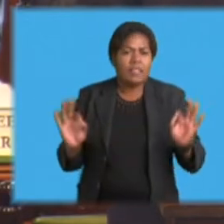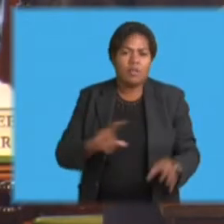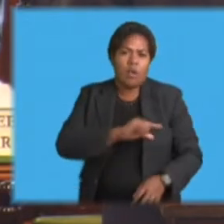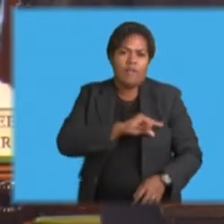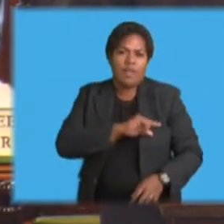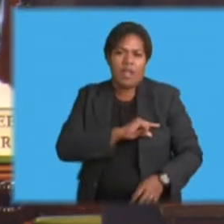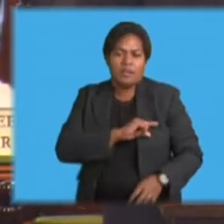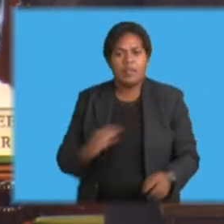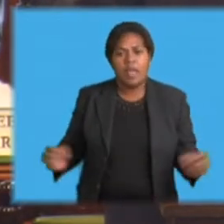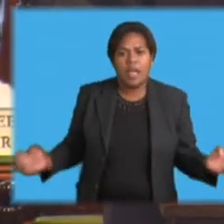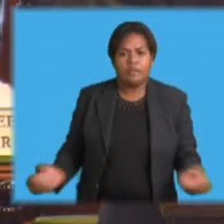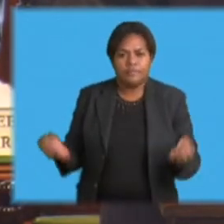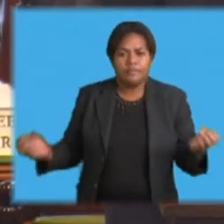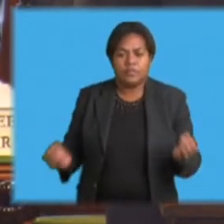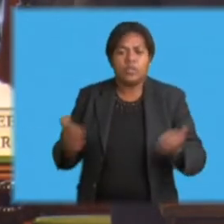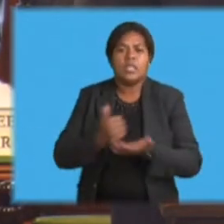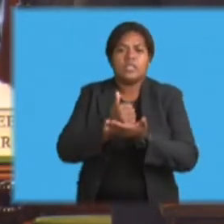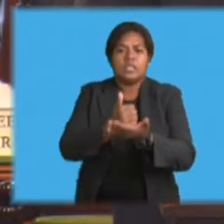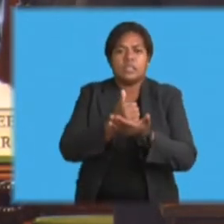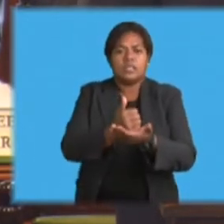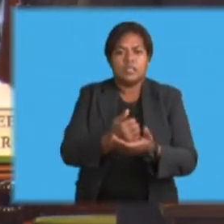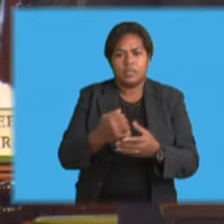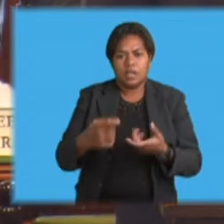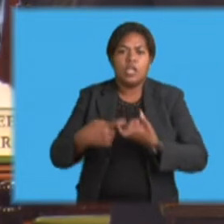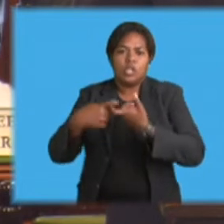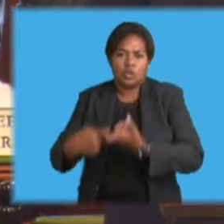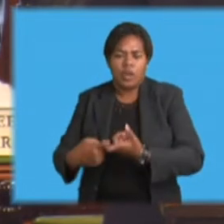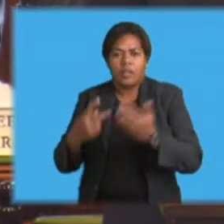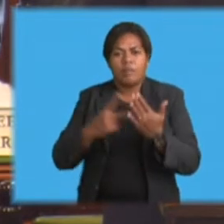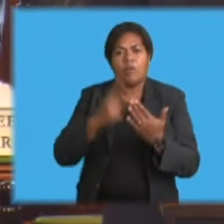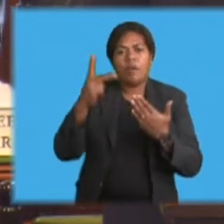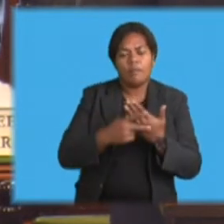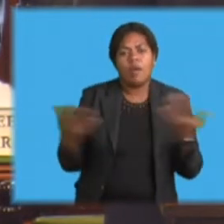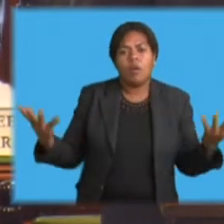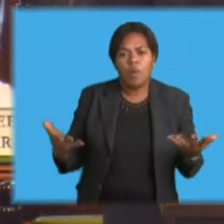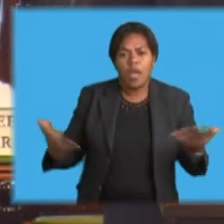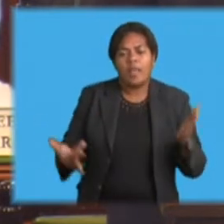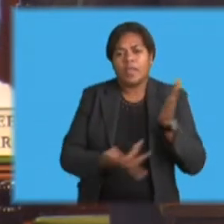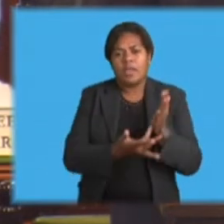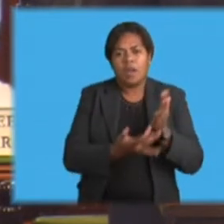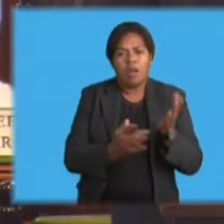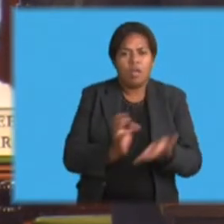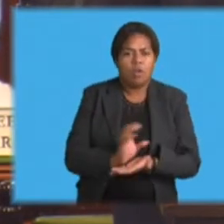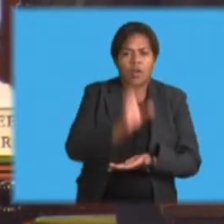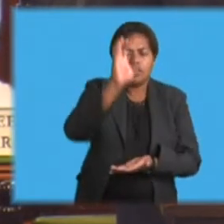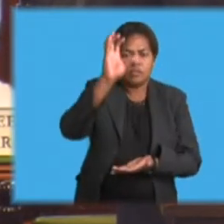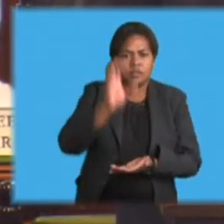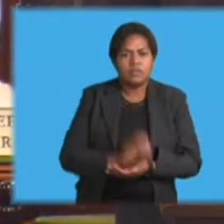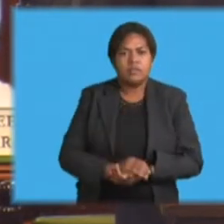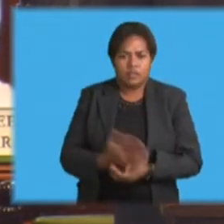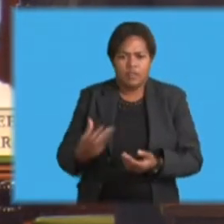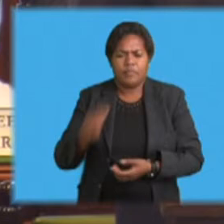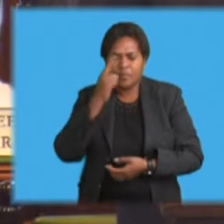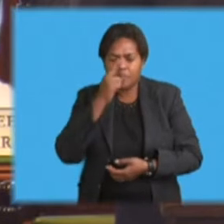are encouraged, or we assist them to join the programs at the technical colleges. There are, of course, people that register at the National Employment